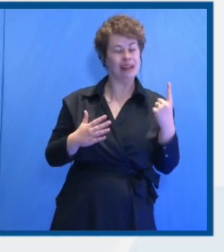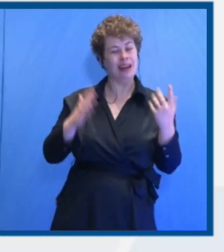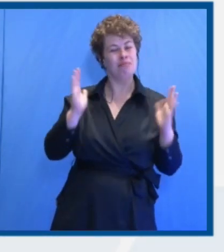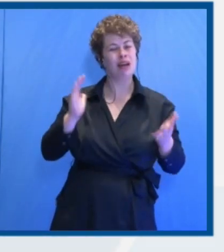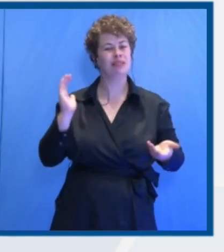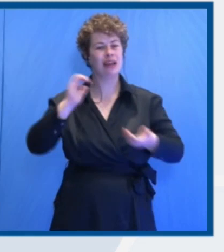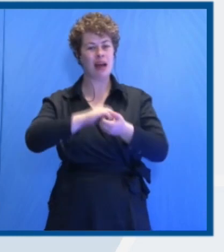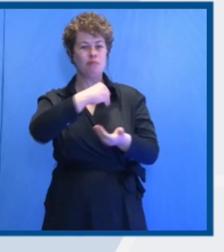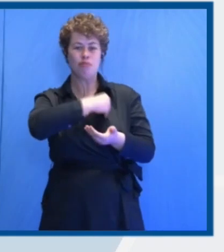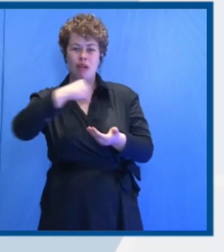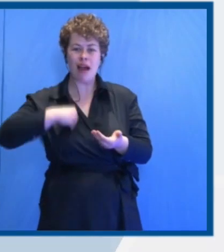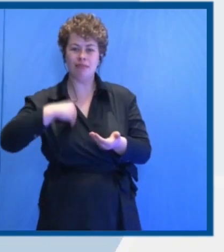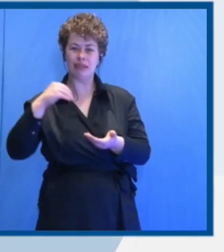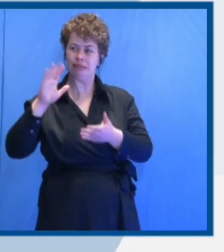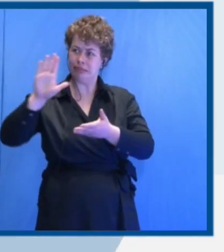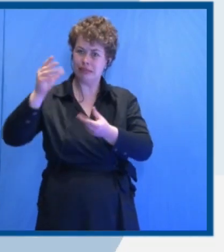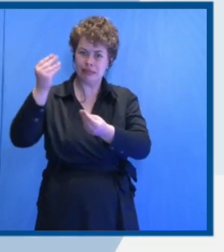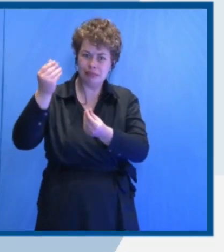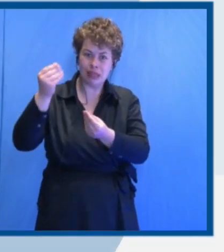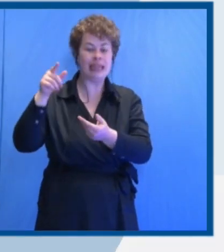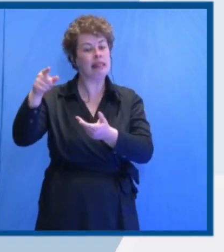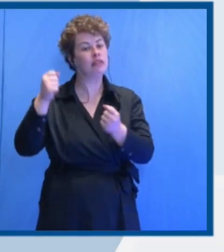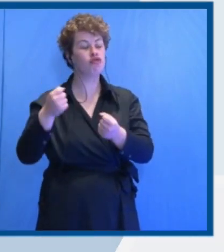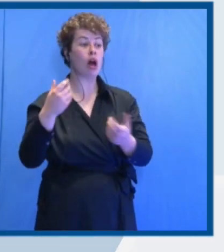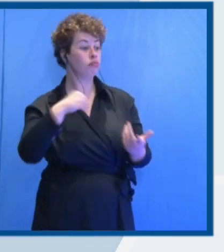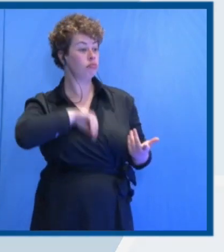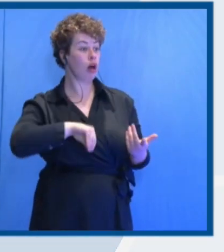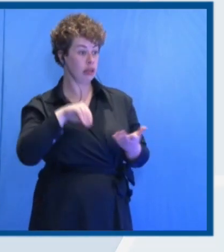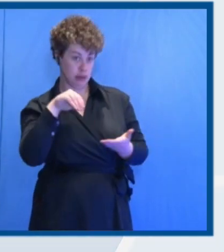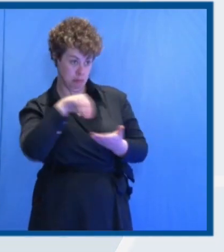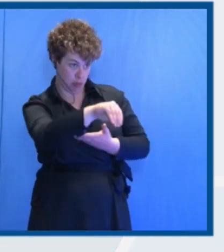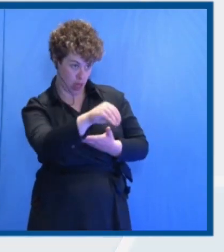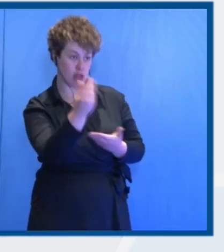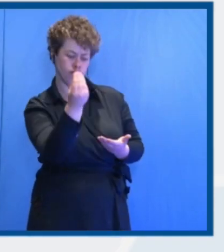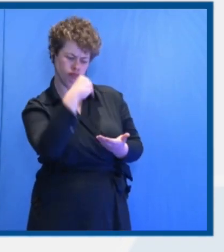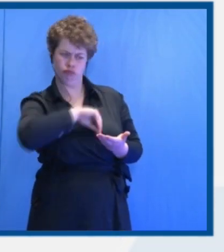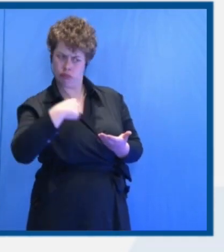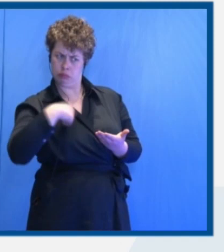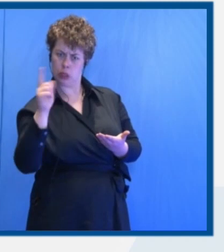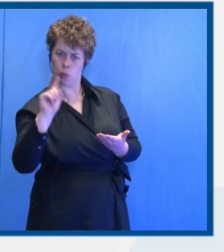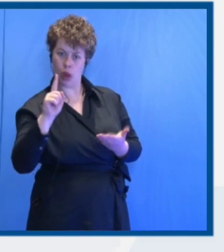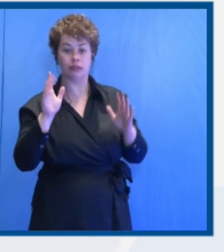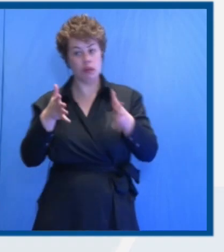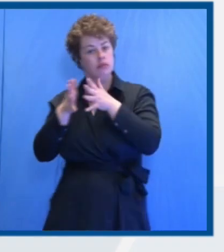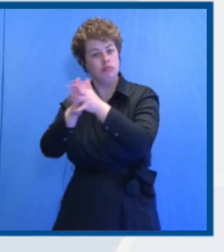at return on investment. Allow me at this point